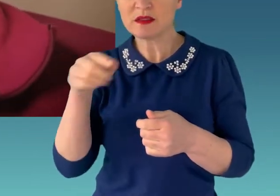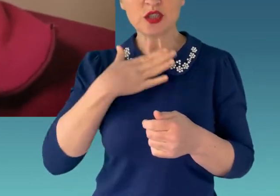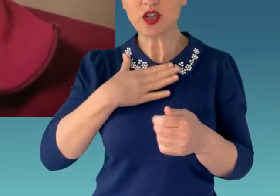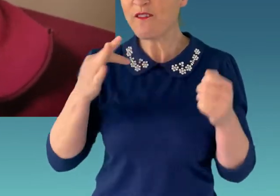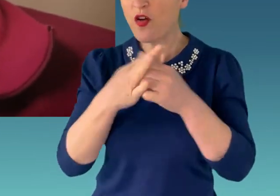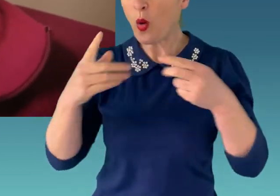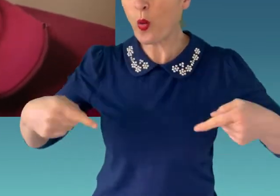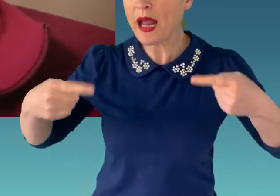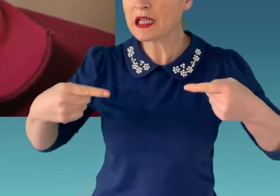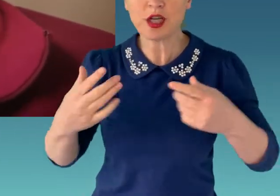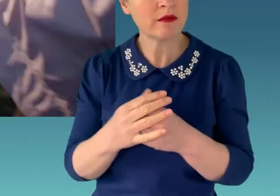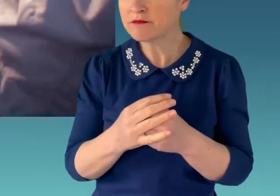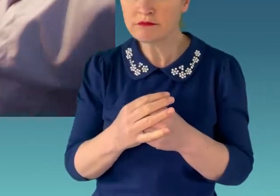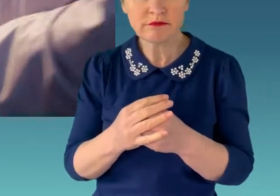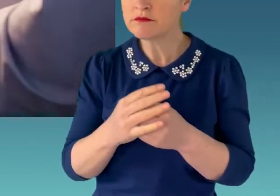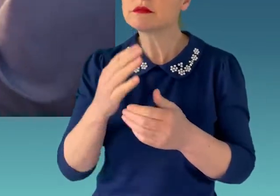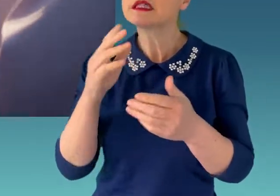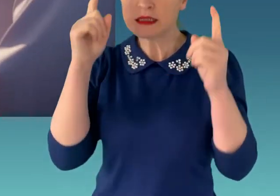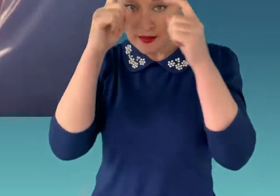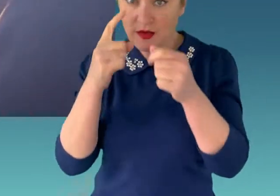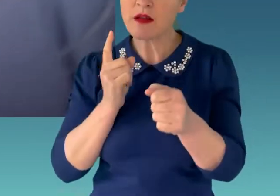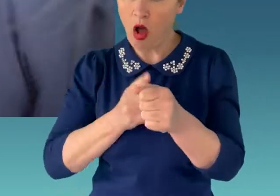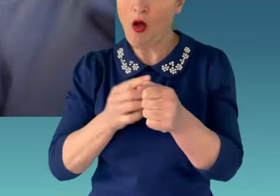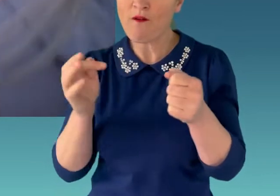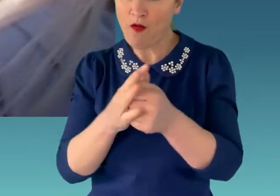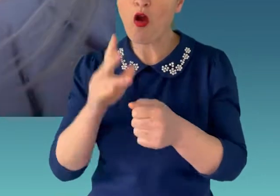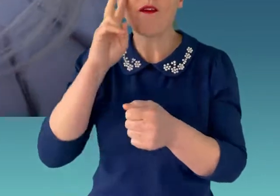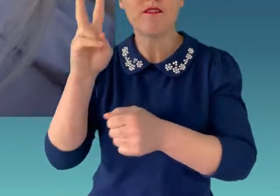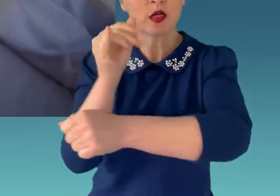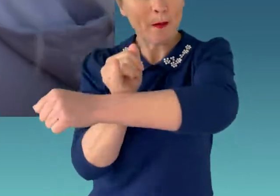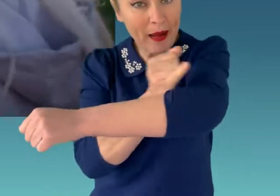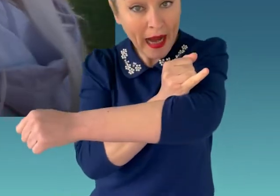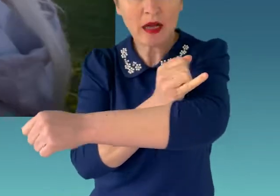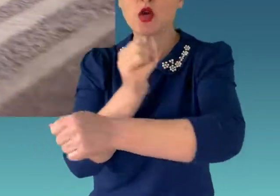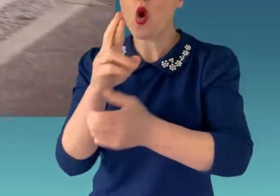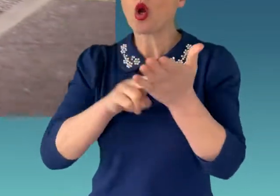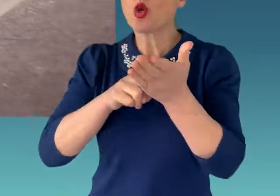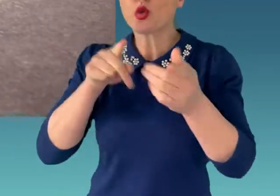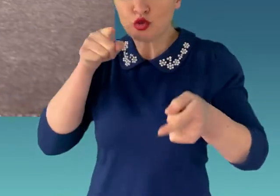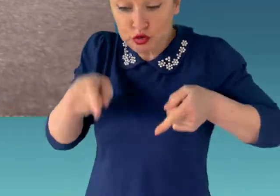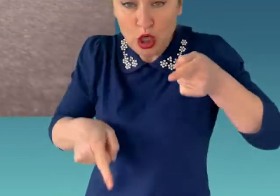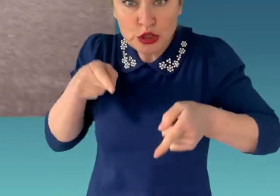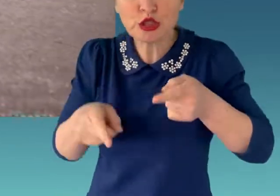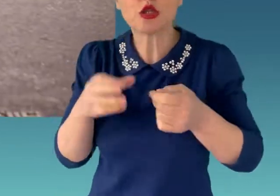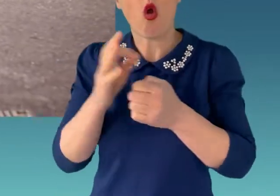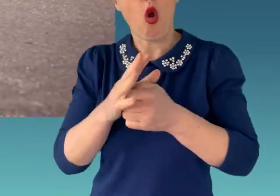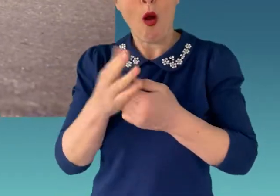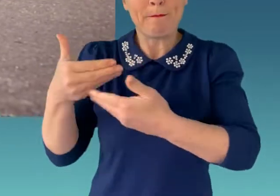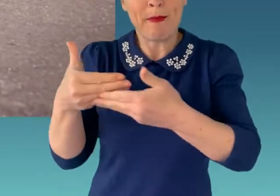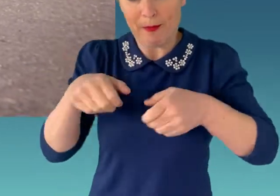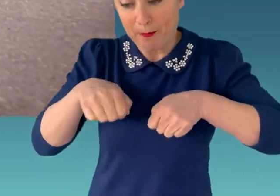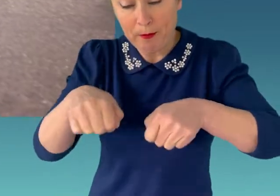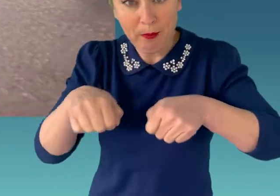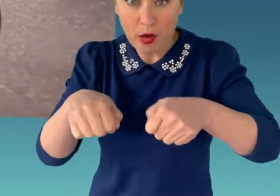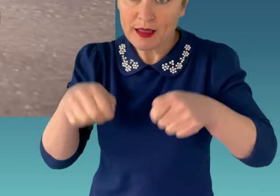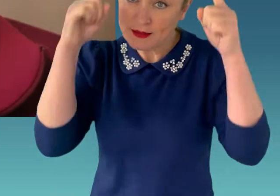users. Getting around is still difficult for people who are visually impaired, for people who use crutches, or even people with a buggy.